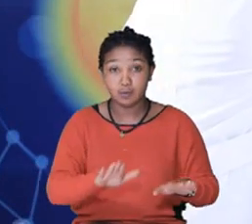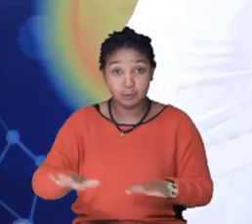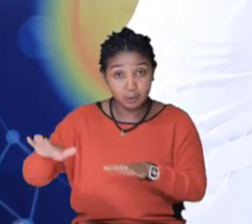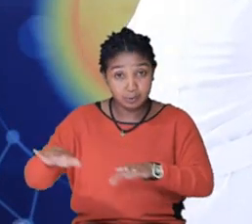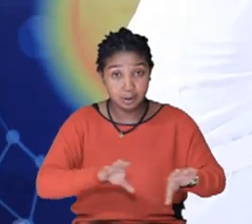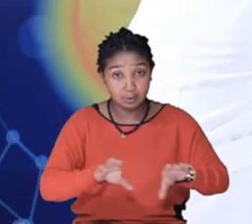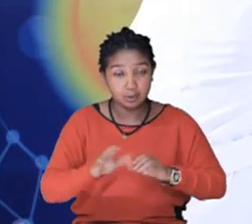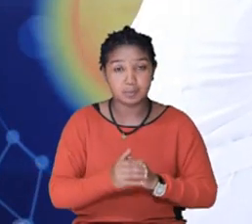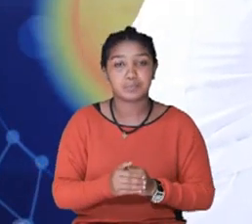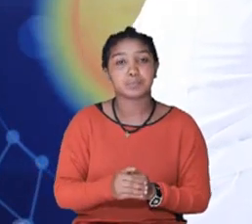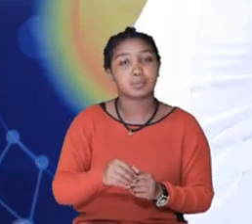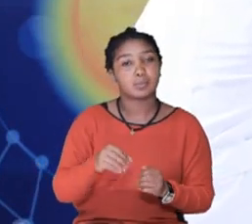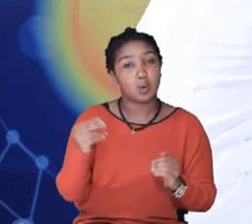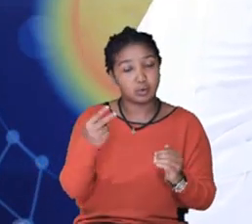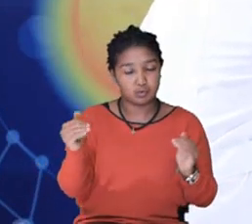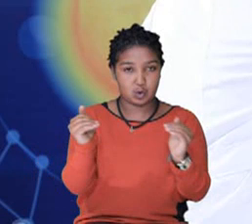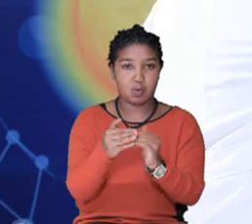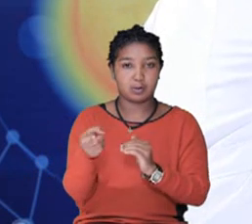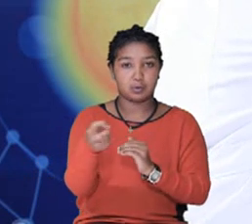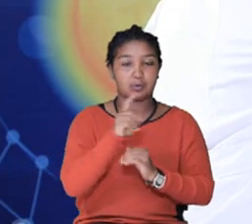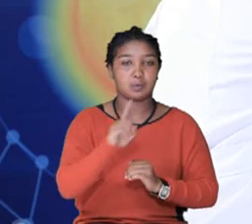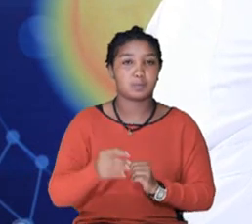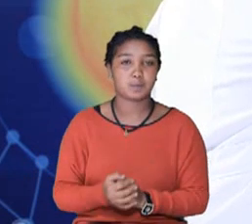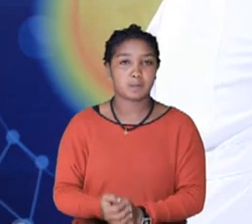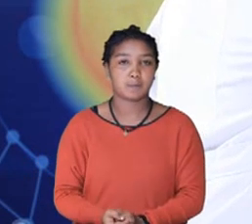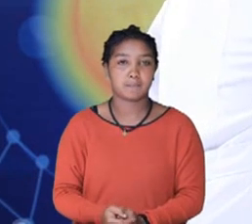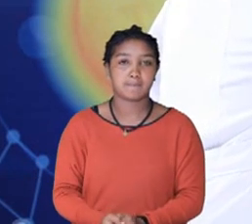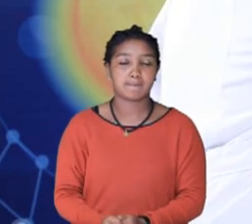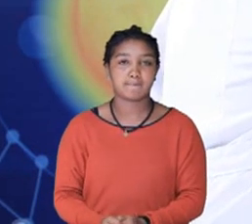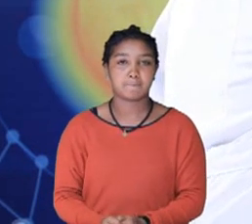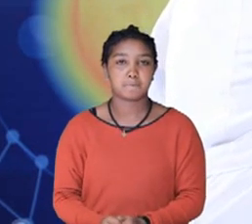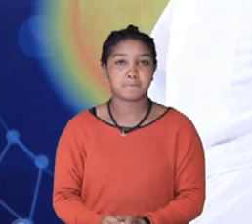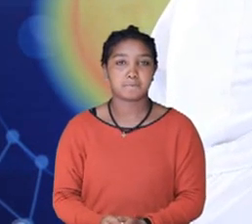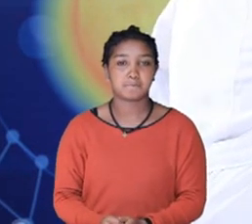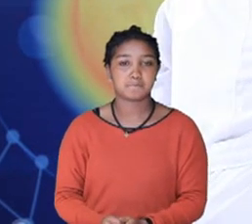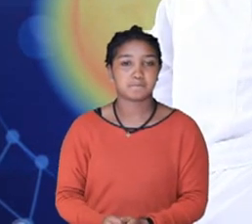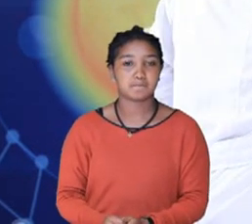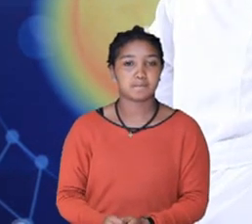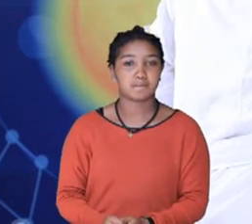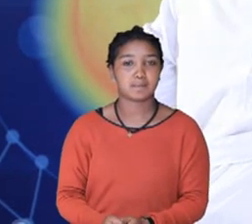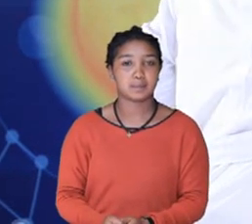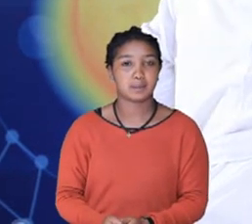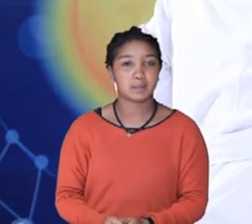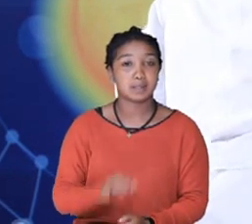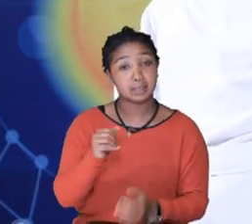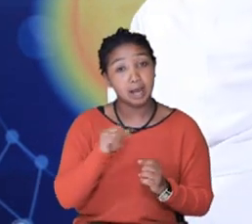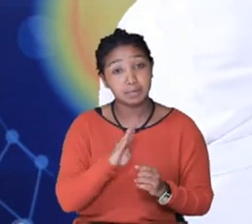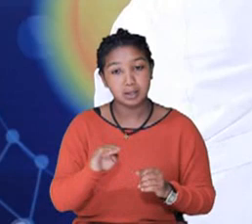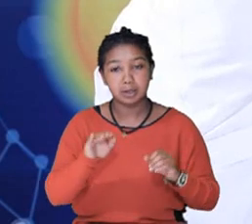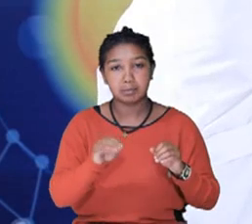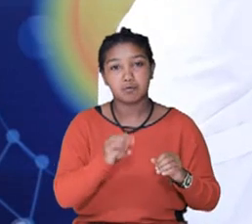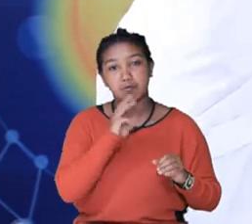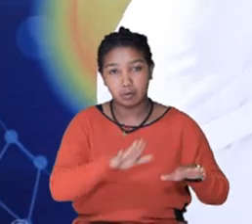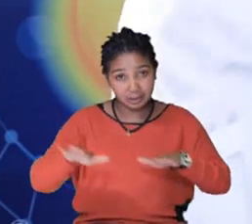floating. Weight of an object must be equal to buoyant force. Buoyant force. Buoyant force. It can